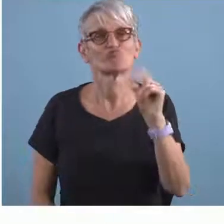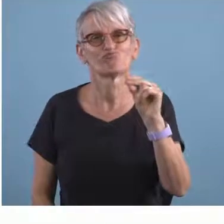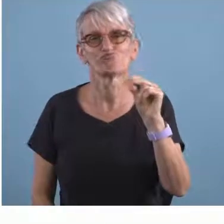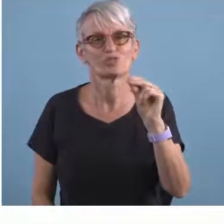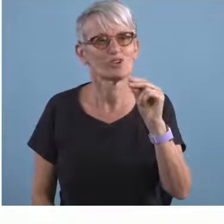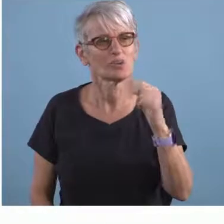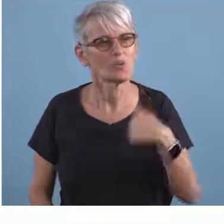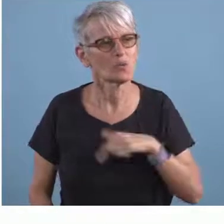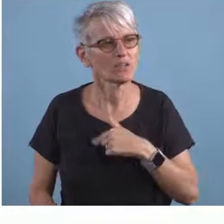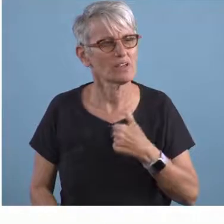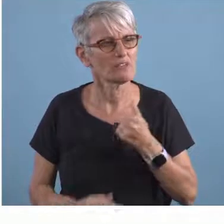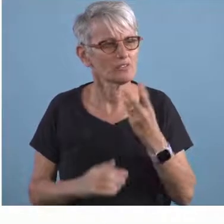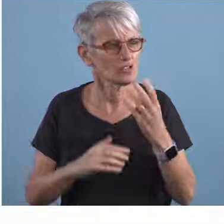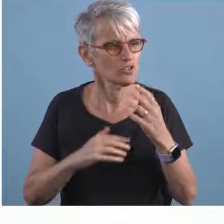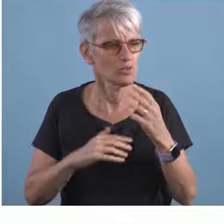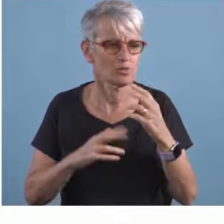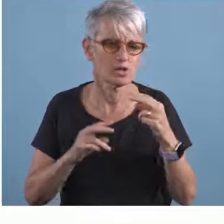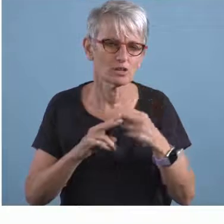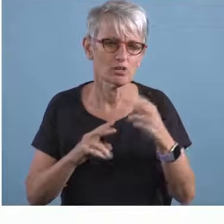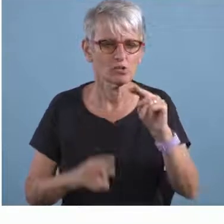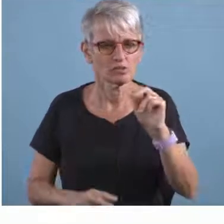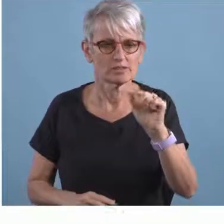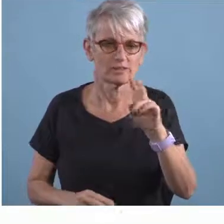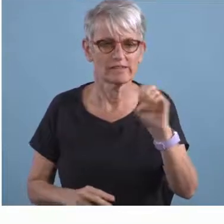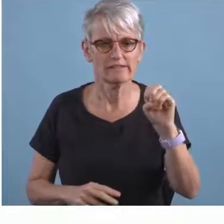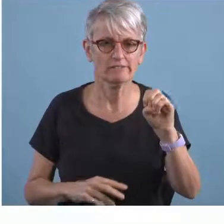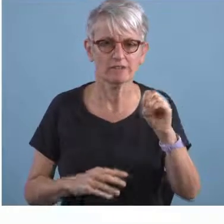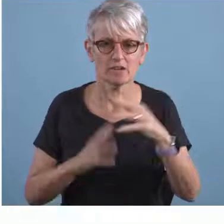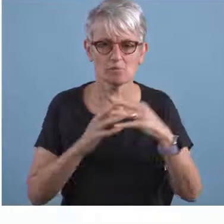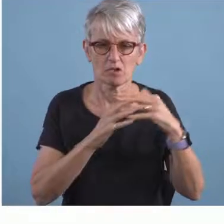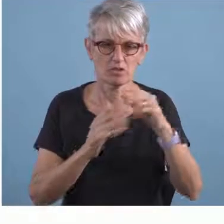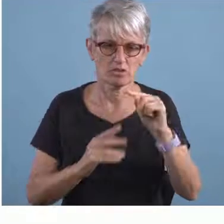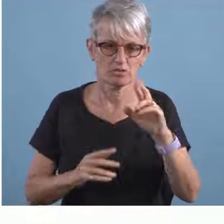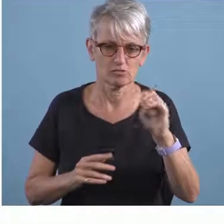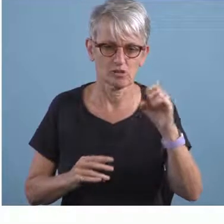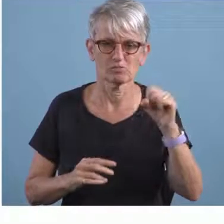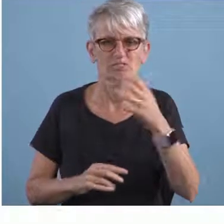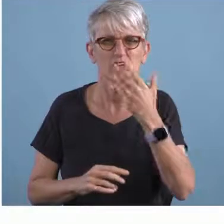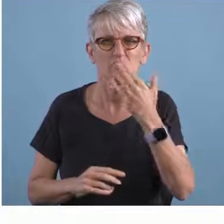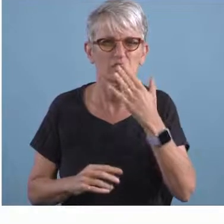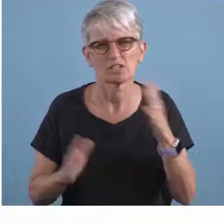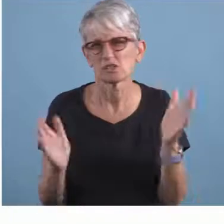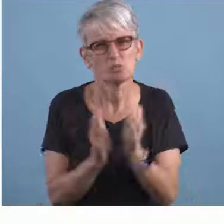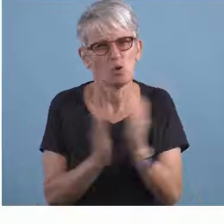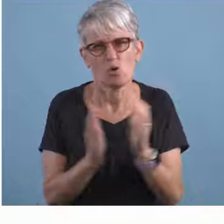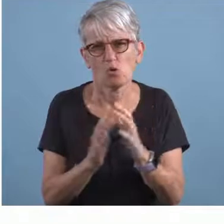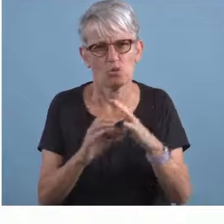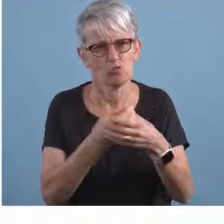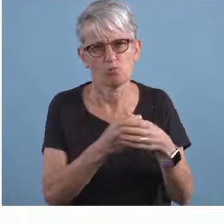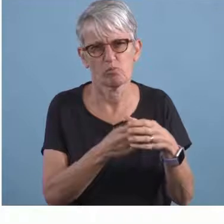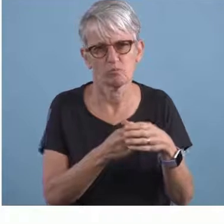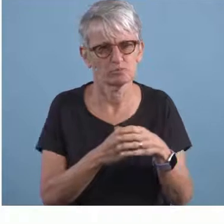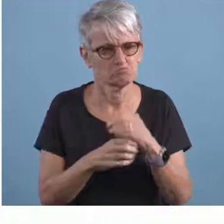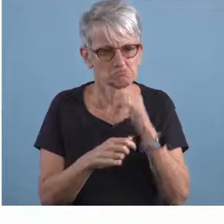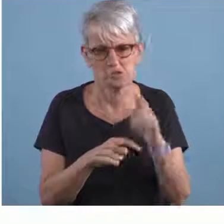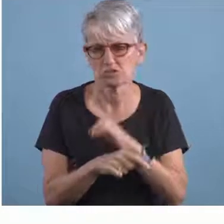have a couple of what we call Native American tribes in Colorado. They're small, and we have not